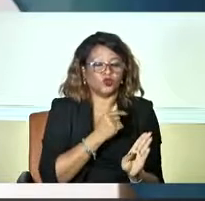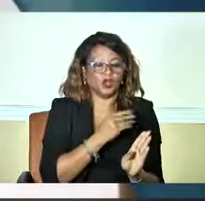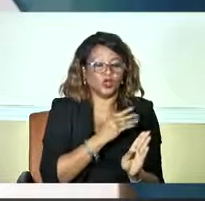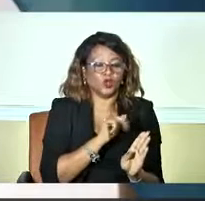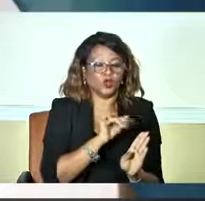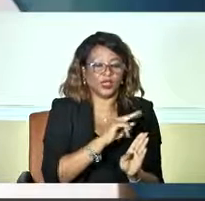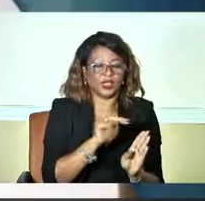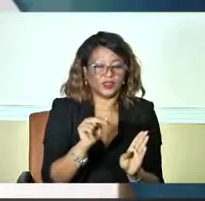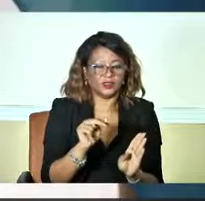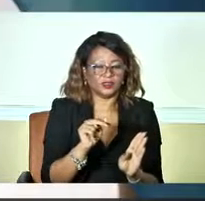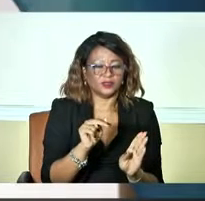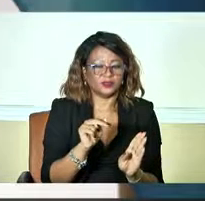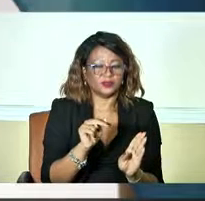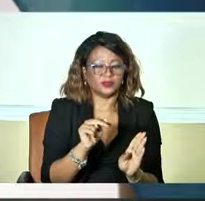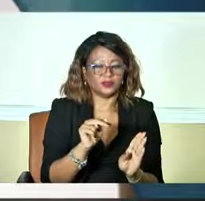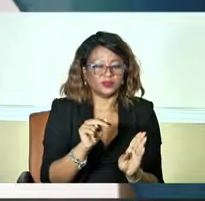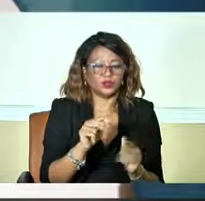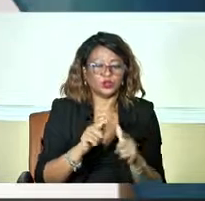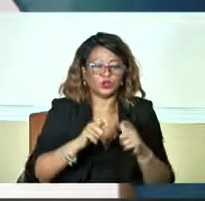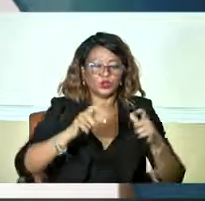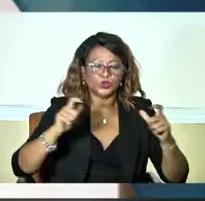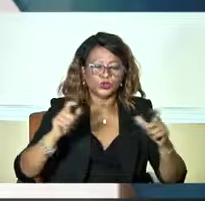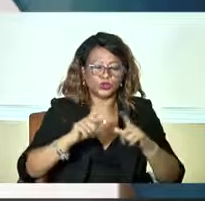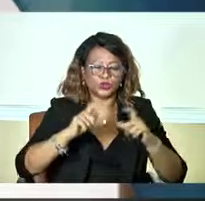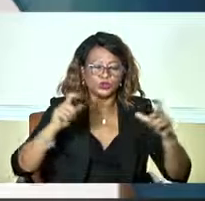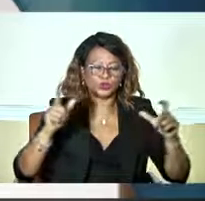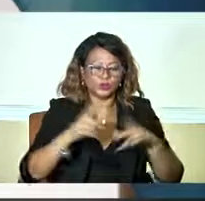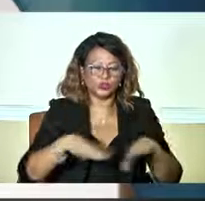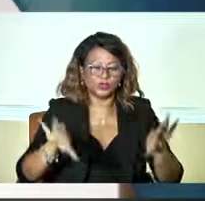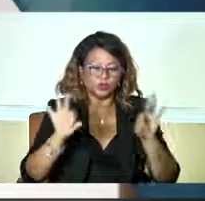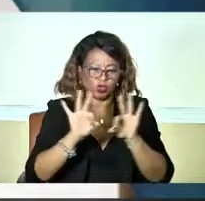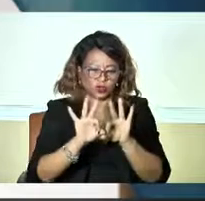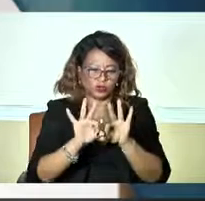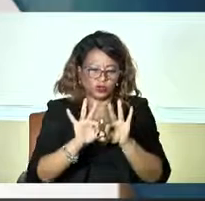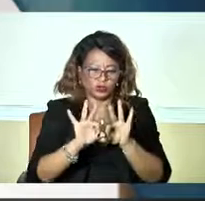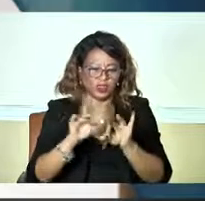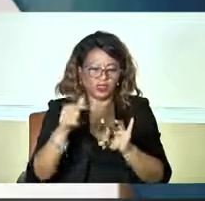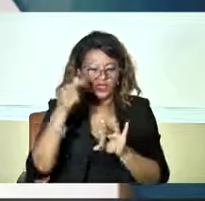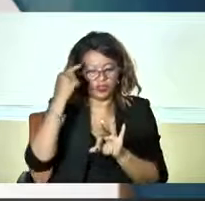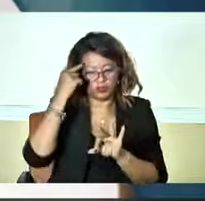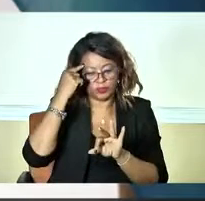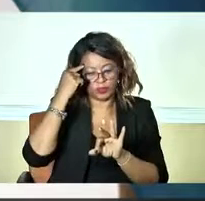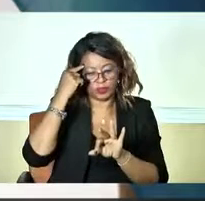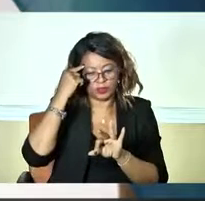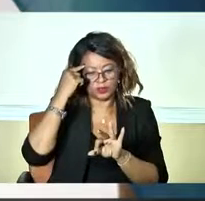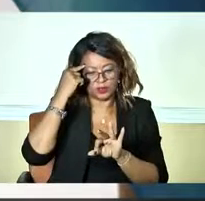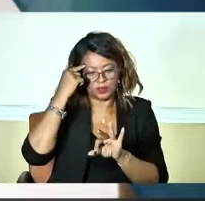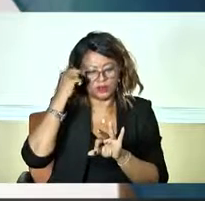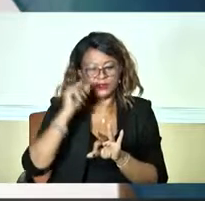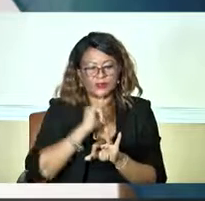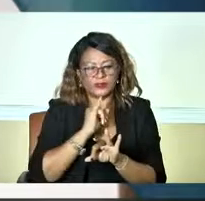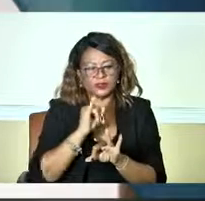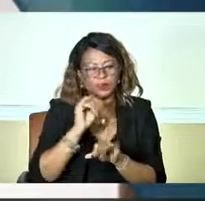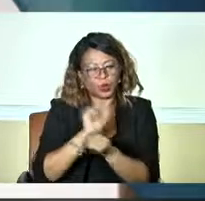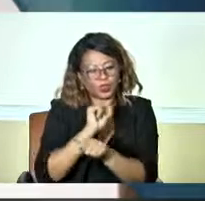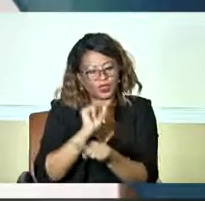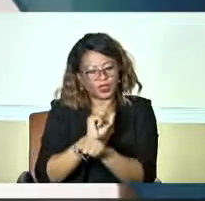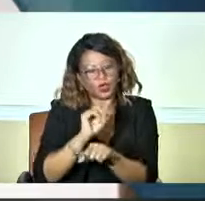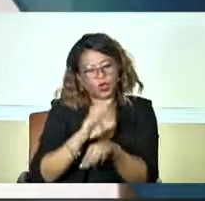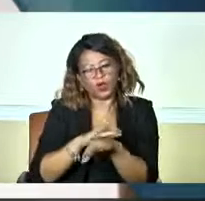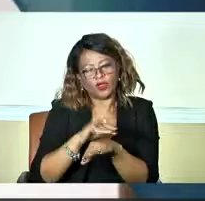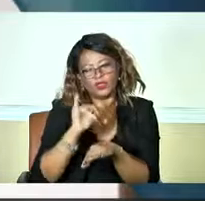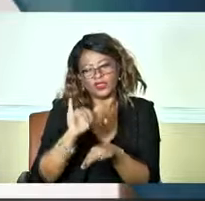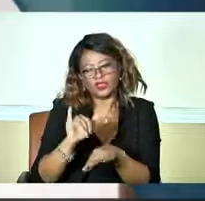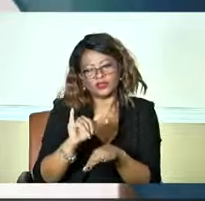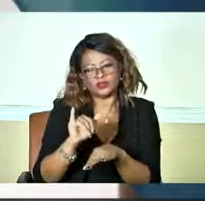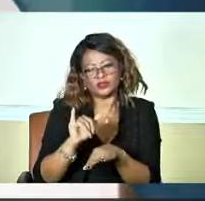Lucine deal is a hugely important deal, and the government is working on